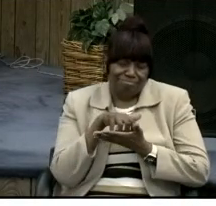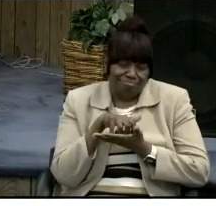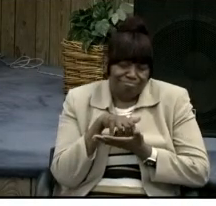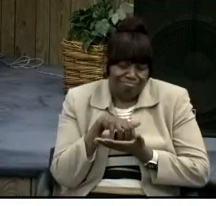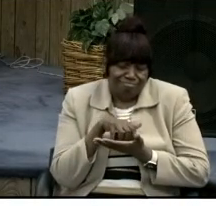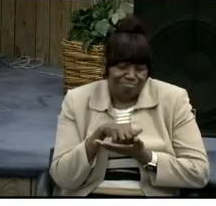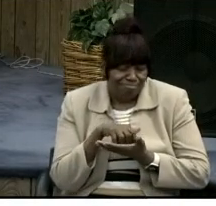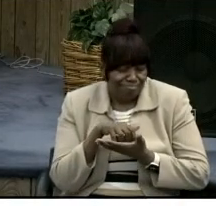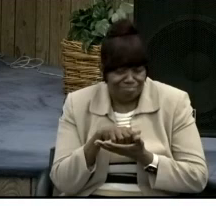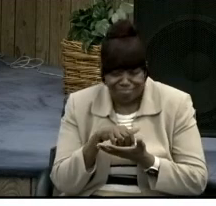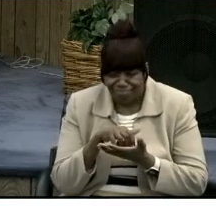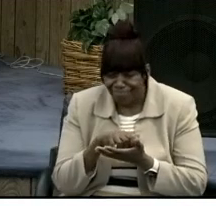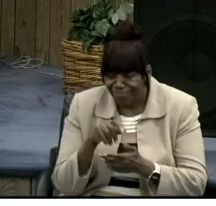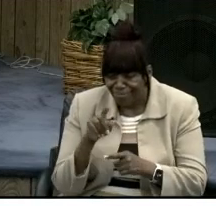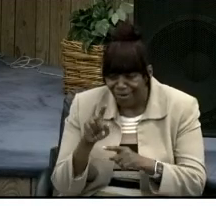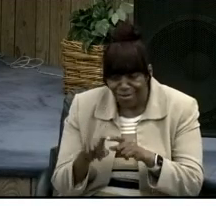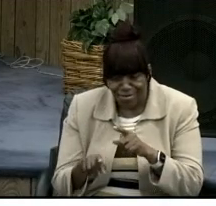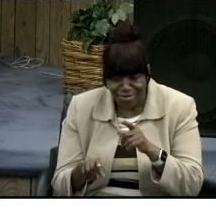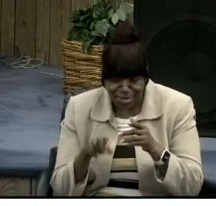So you may